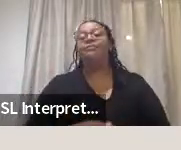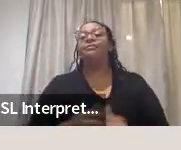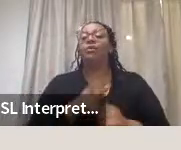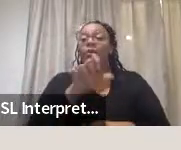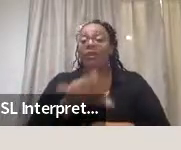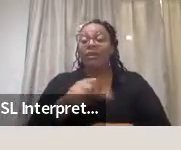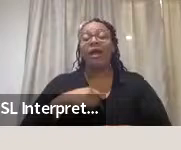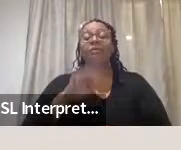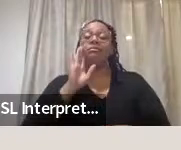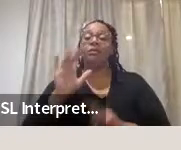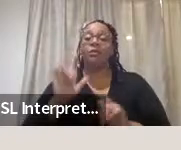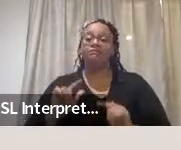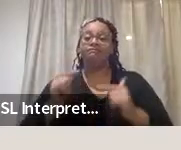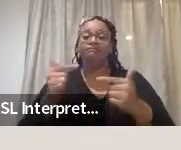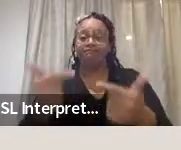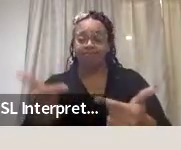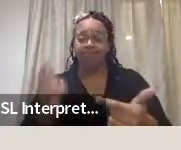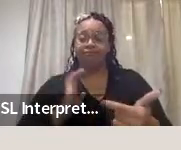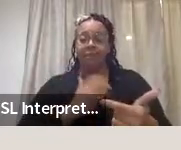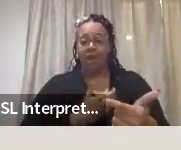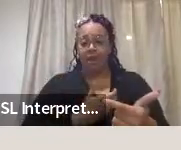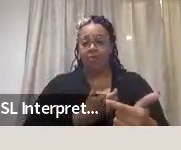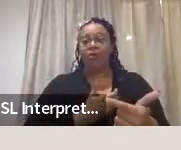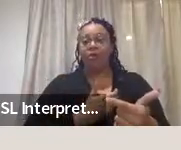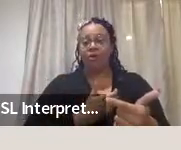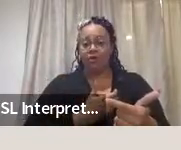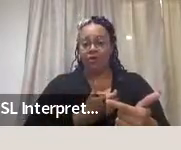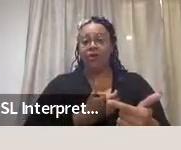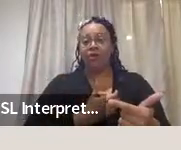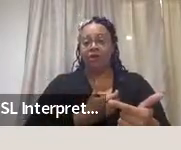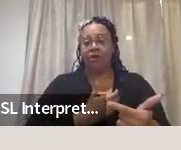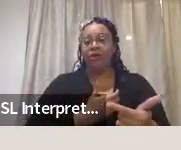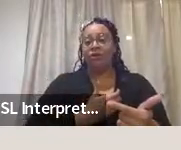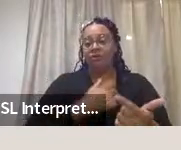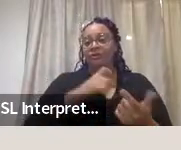I'm going to hand it off to our comrades over at Warwick Gallery,